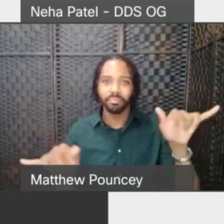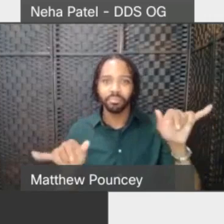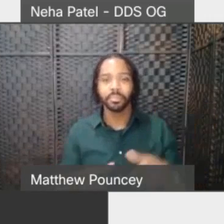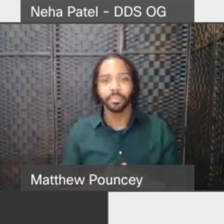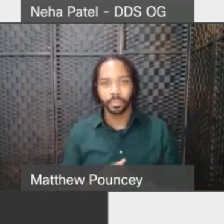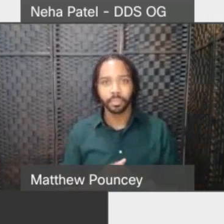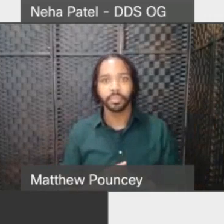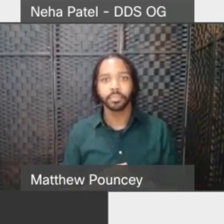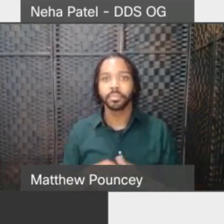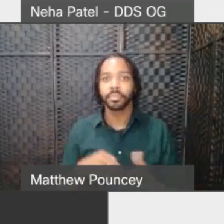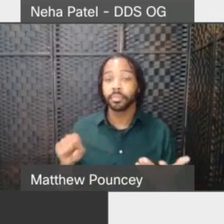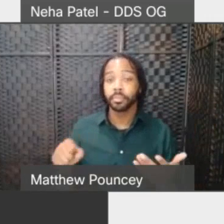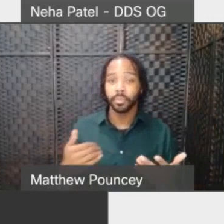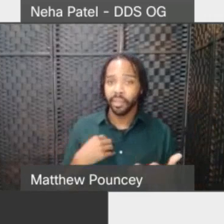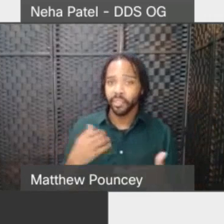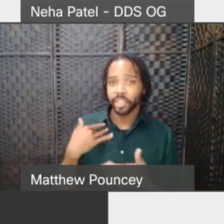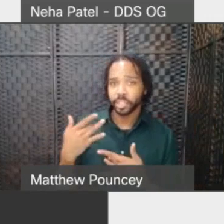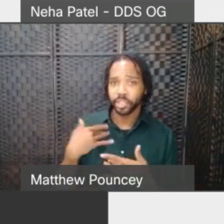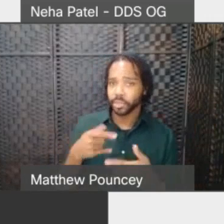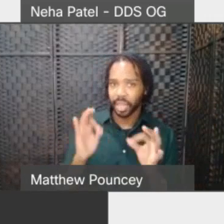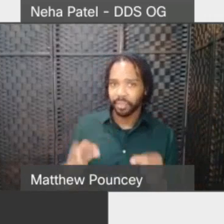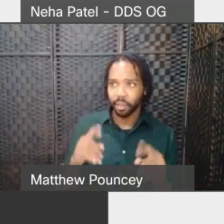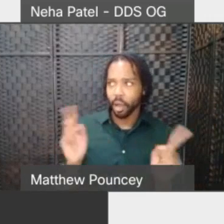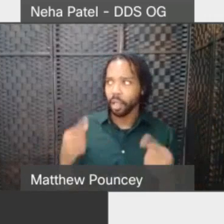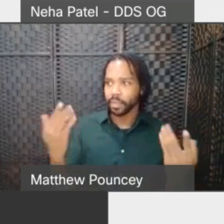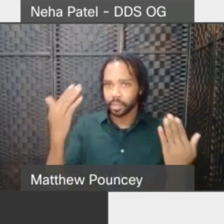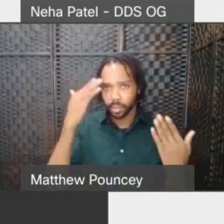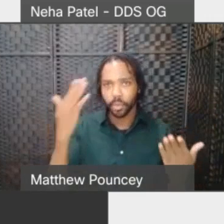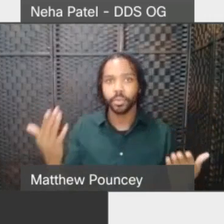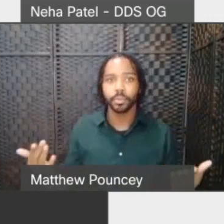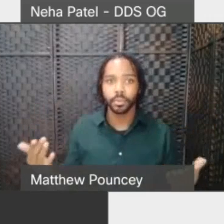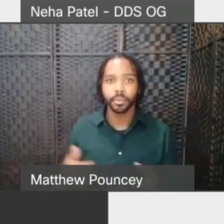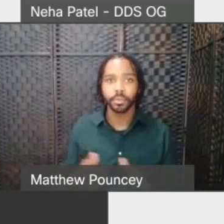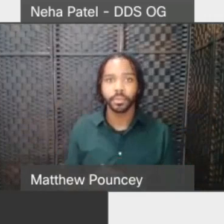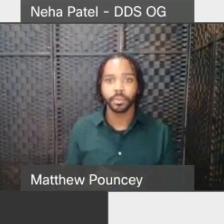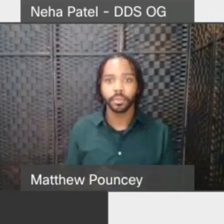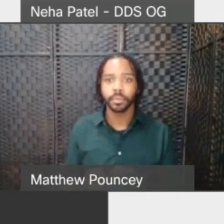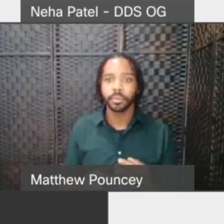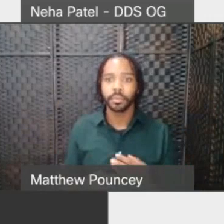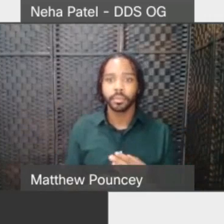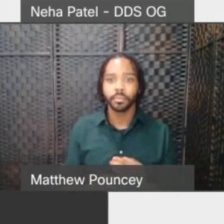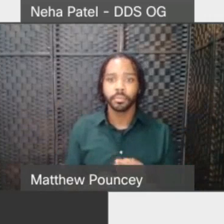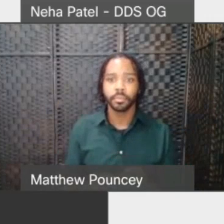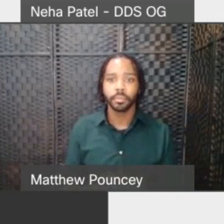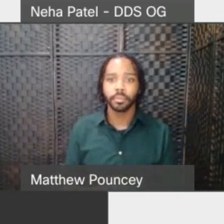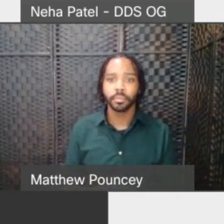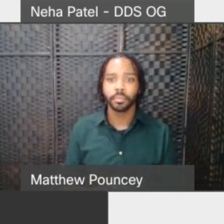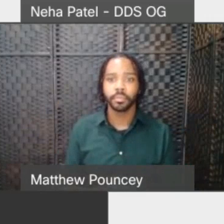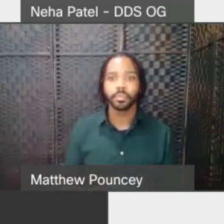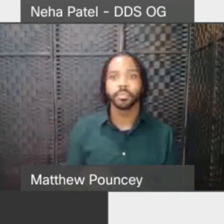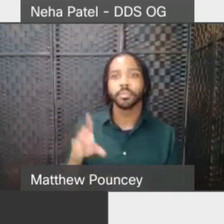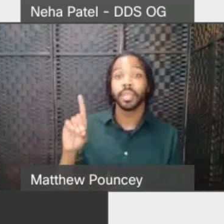There is a concern, certainly, we're all aware of it, of the DSP